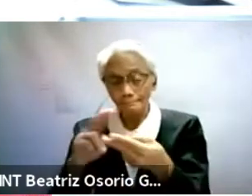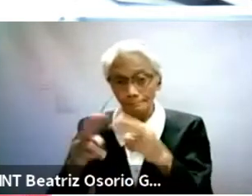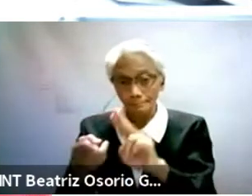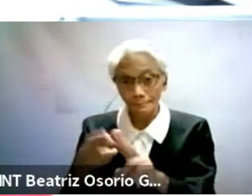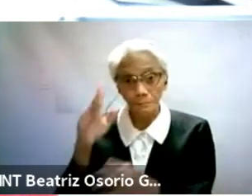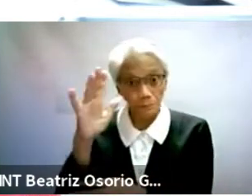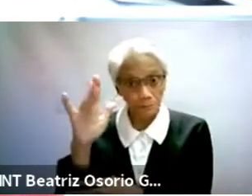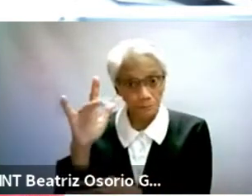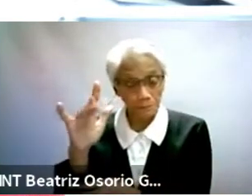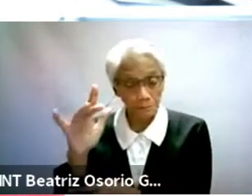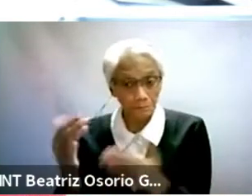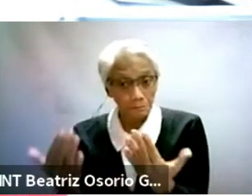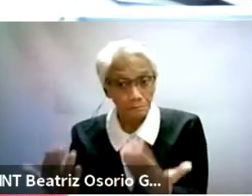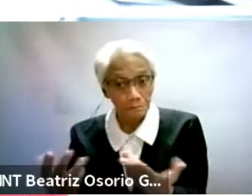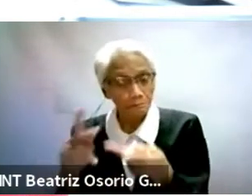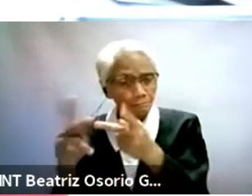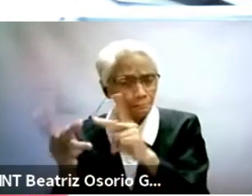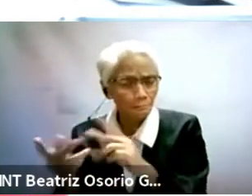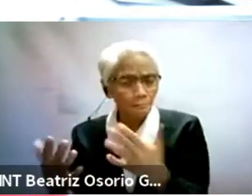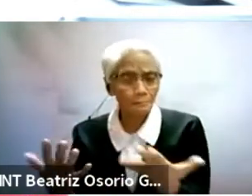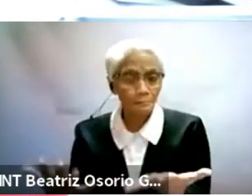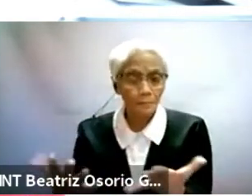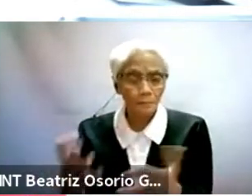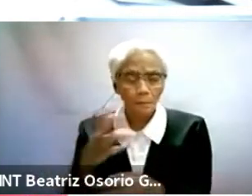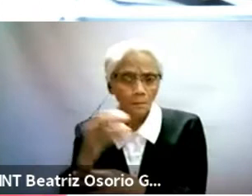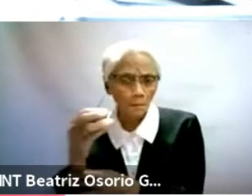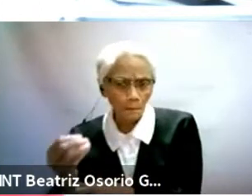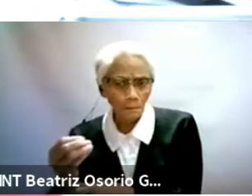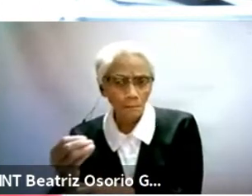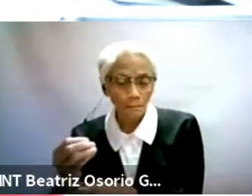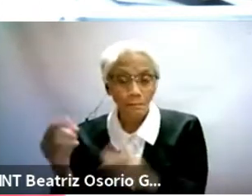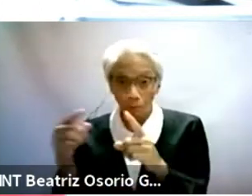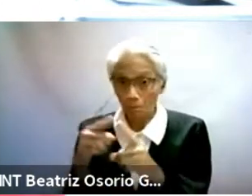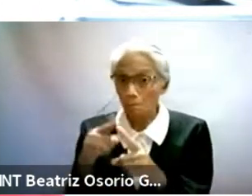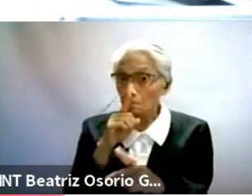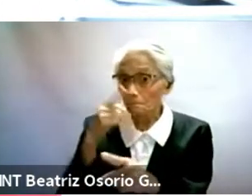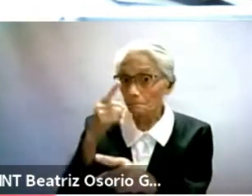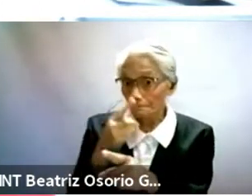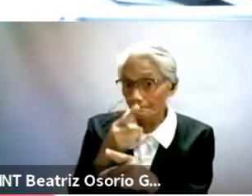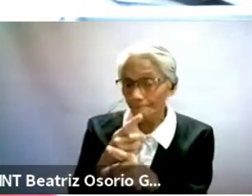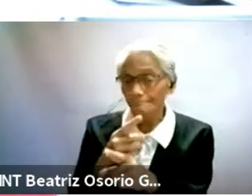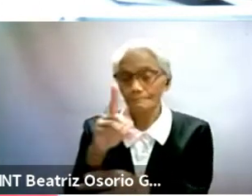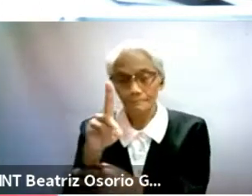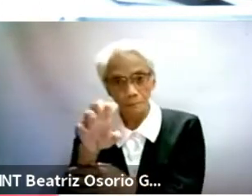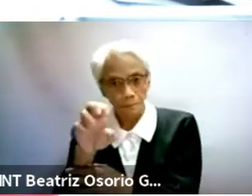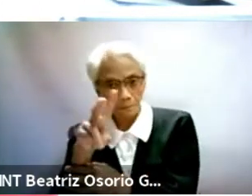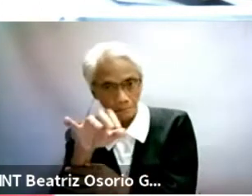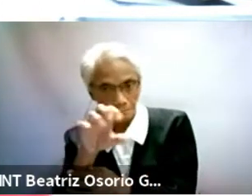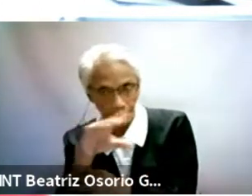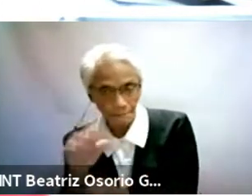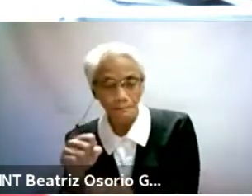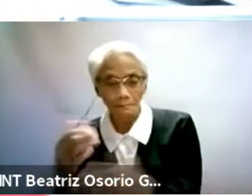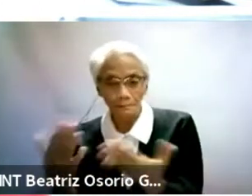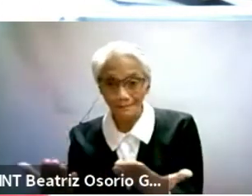salient features and areas and themes that prove particularly divisive and challenging. So may